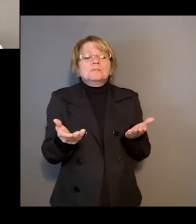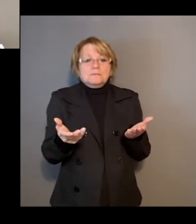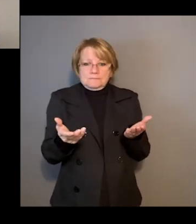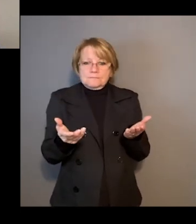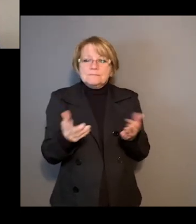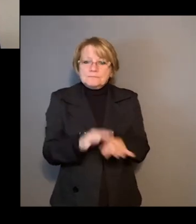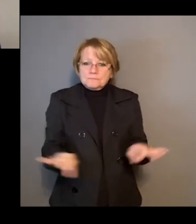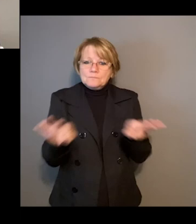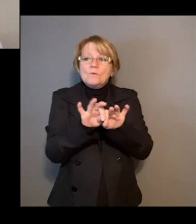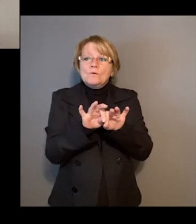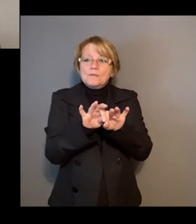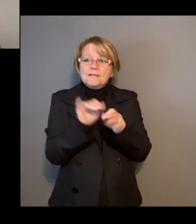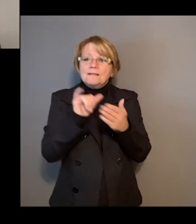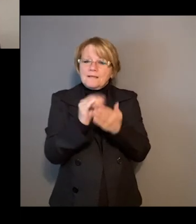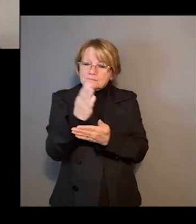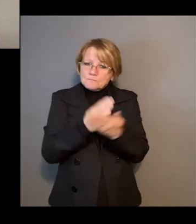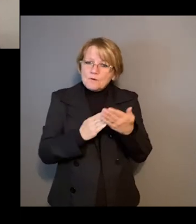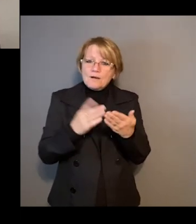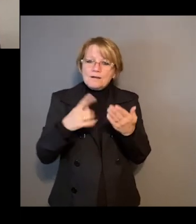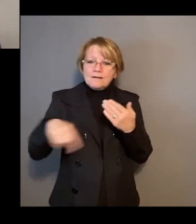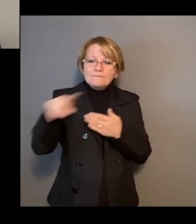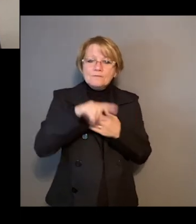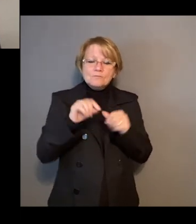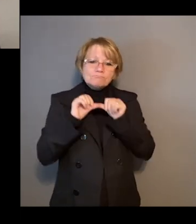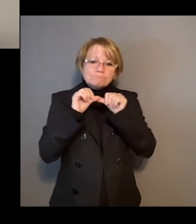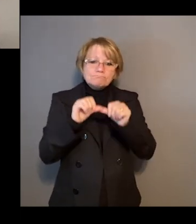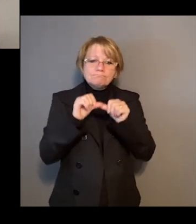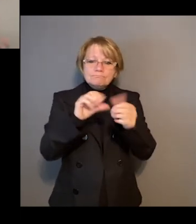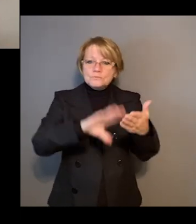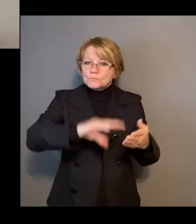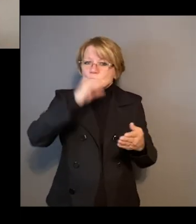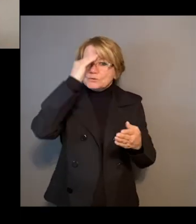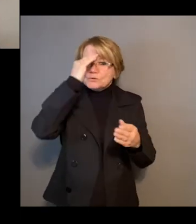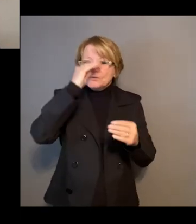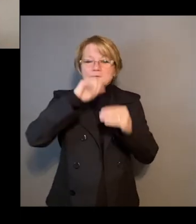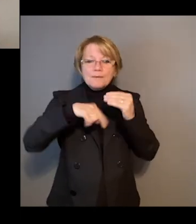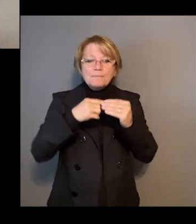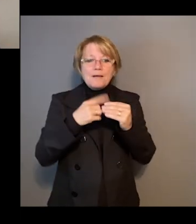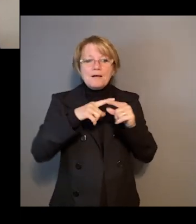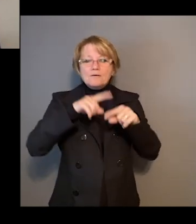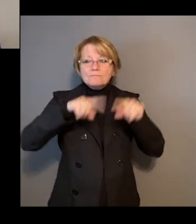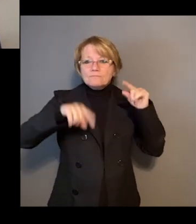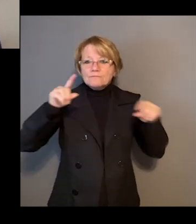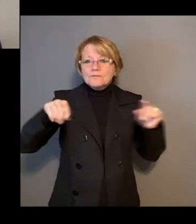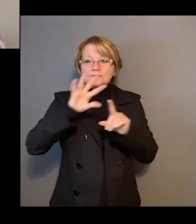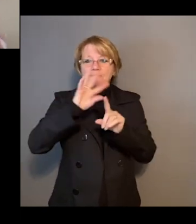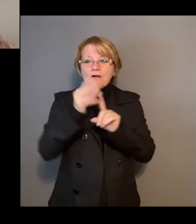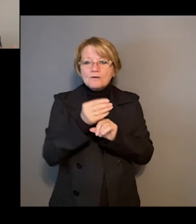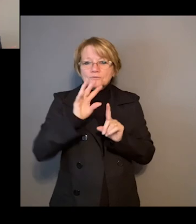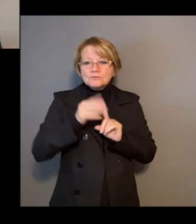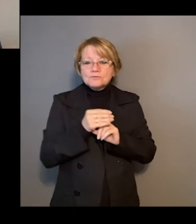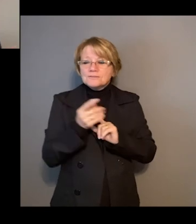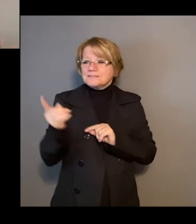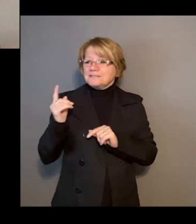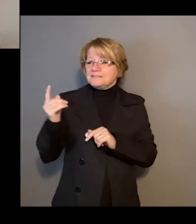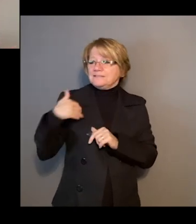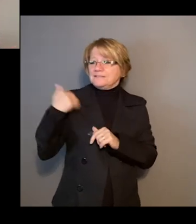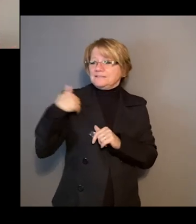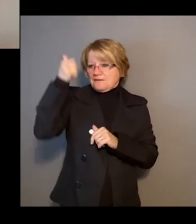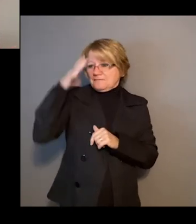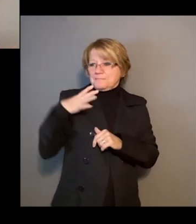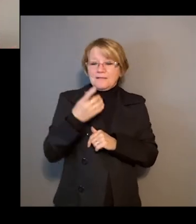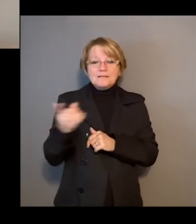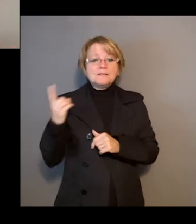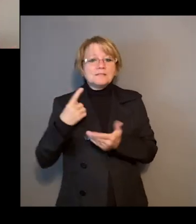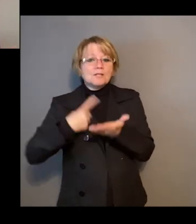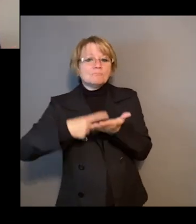you continuing to learn about various cultures. The young brother spoke about what it means to be feared